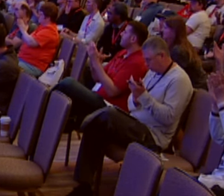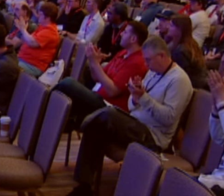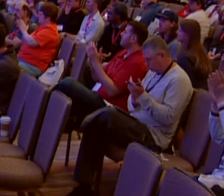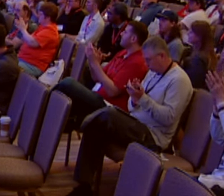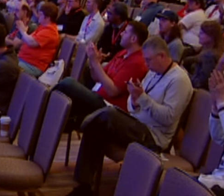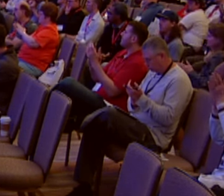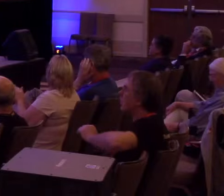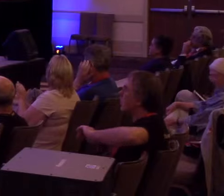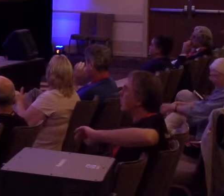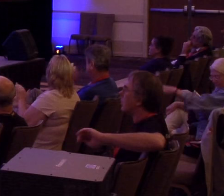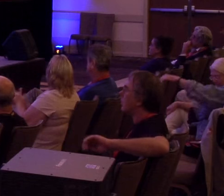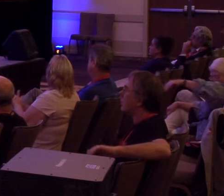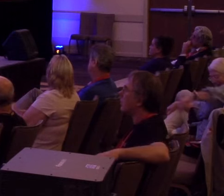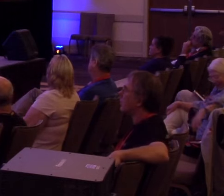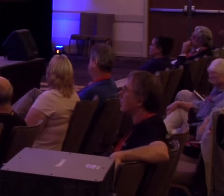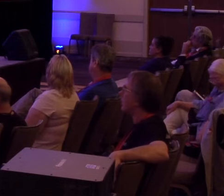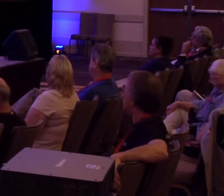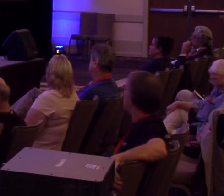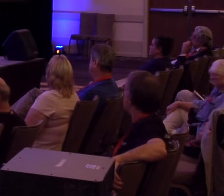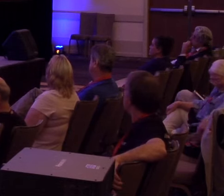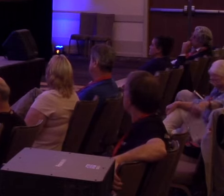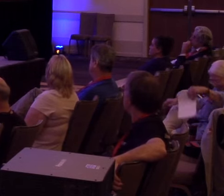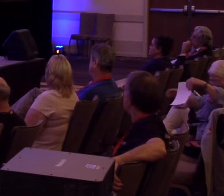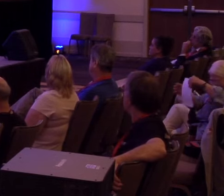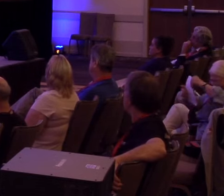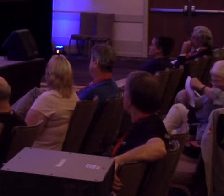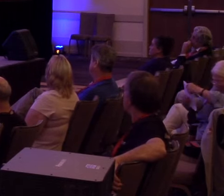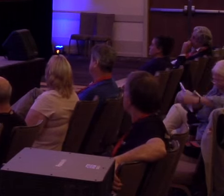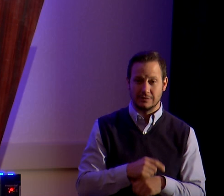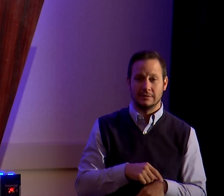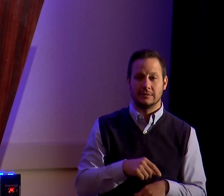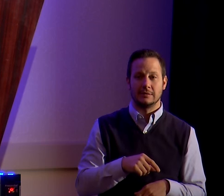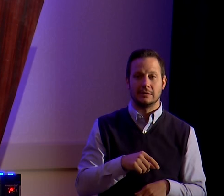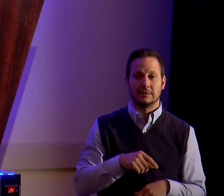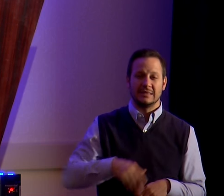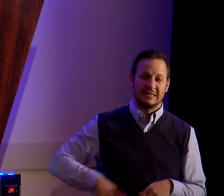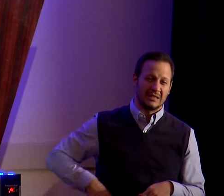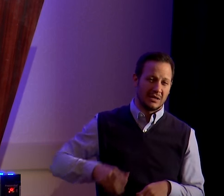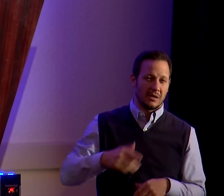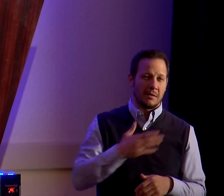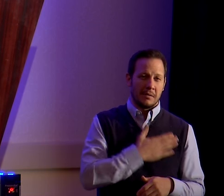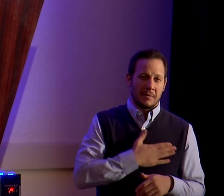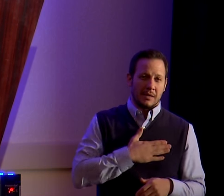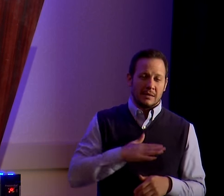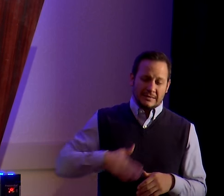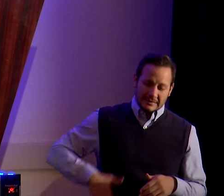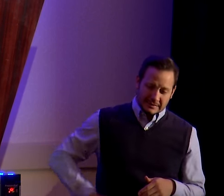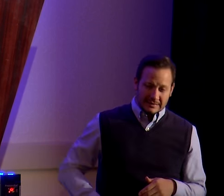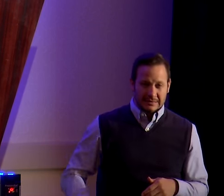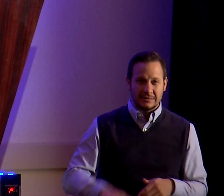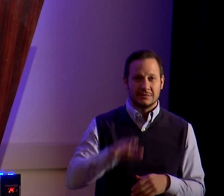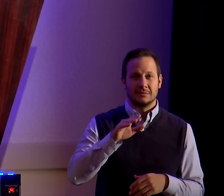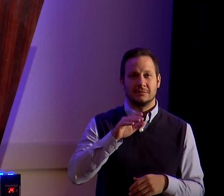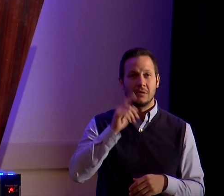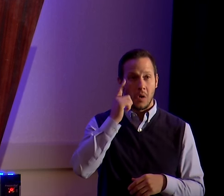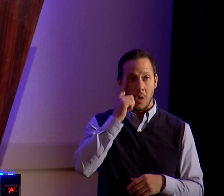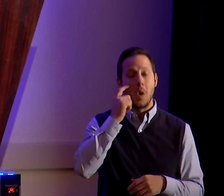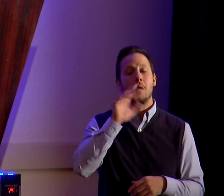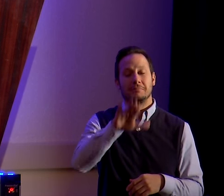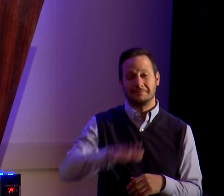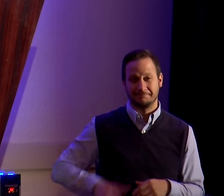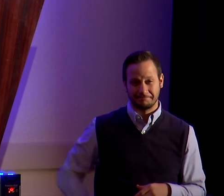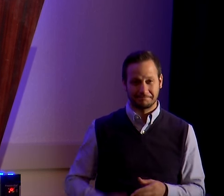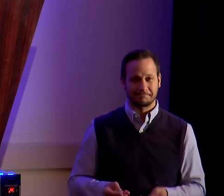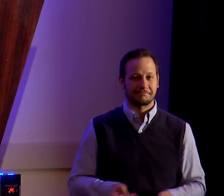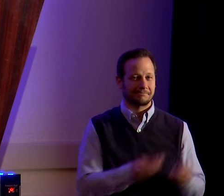So, brothers and sisters, deep in your pocket, dig deep in your pocket, and help the man get